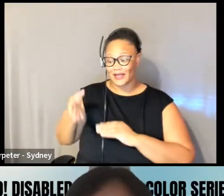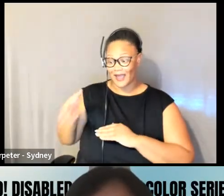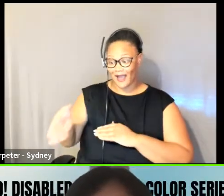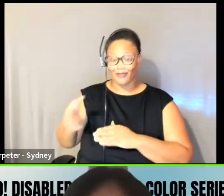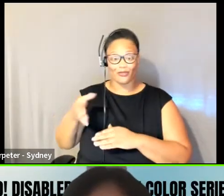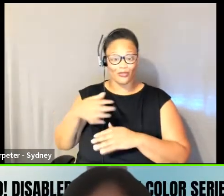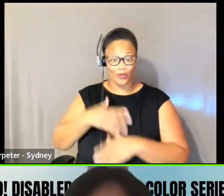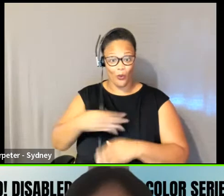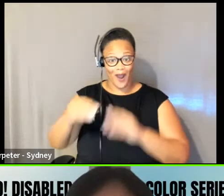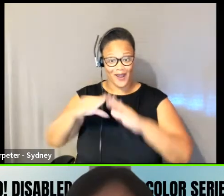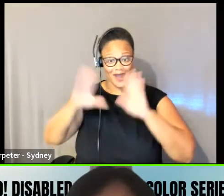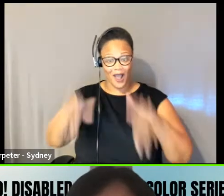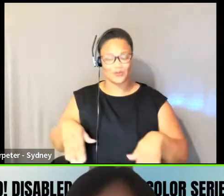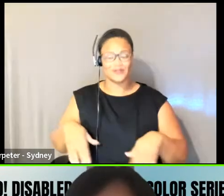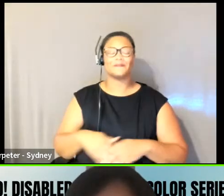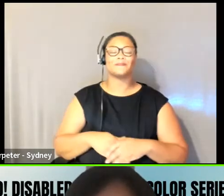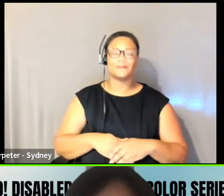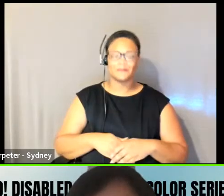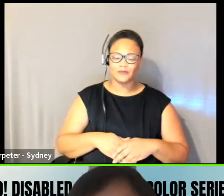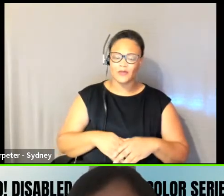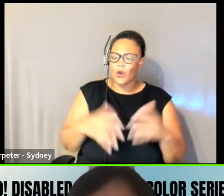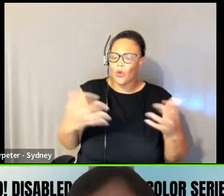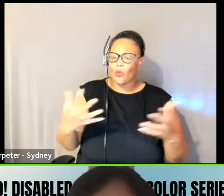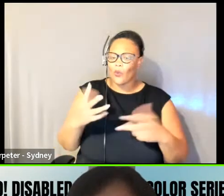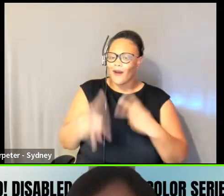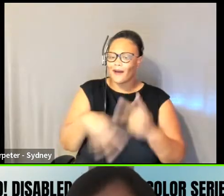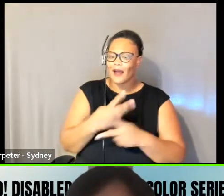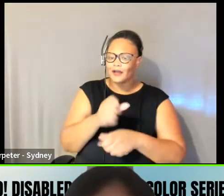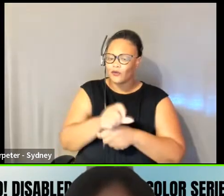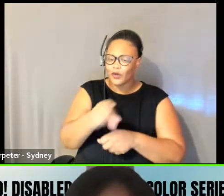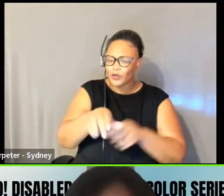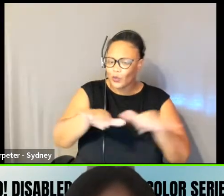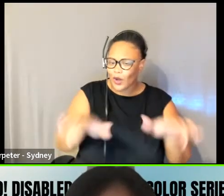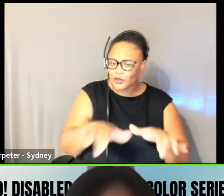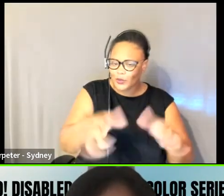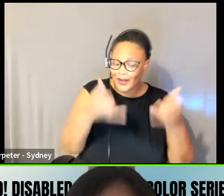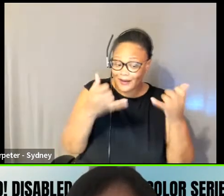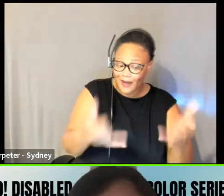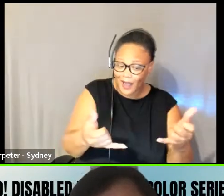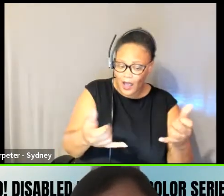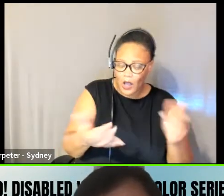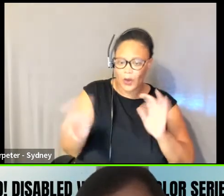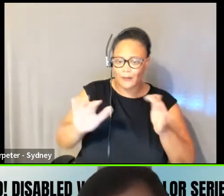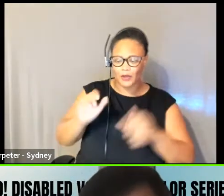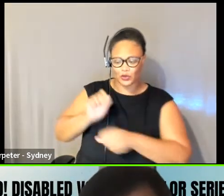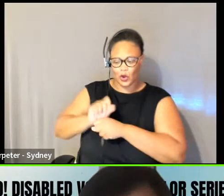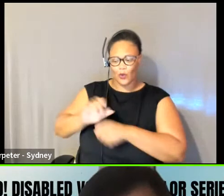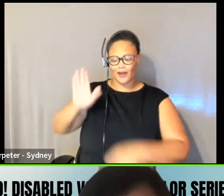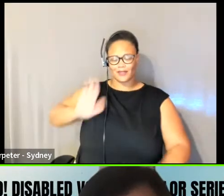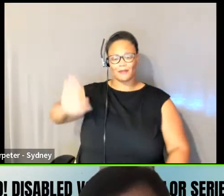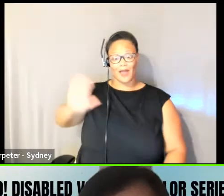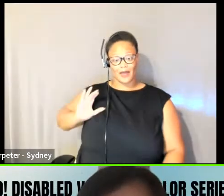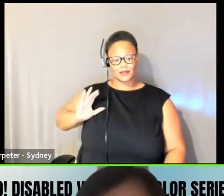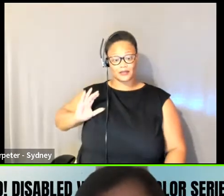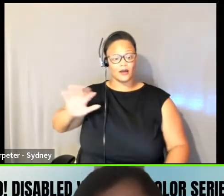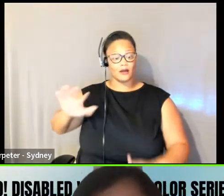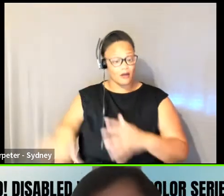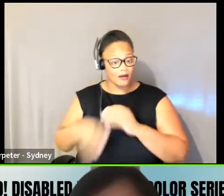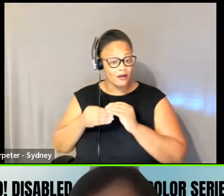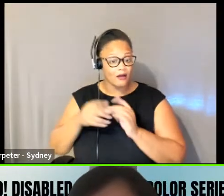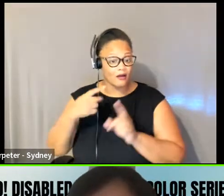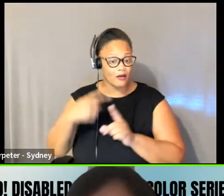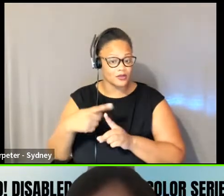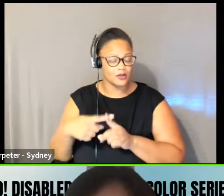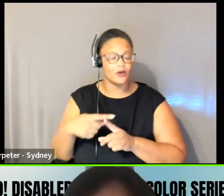us the kind of work you are currently doing and the work you have done in the past? In addition to that, how has it